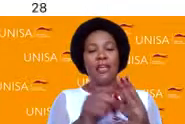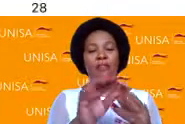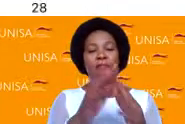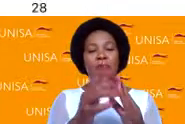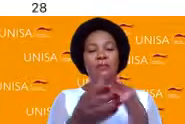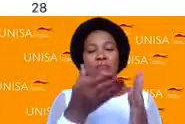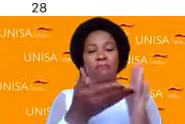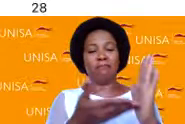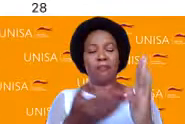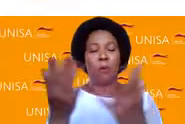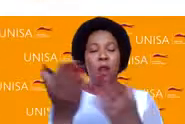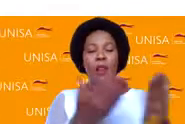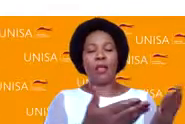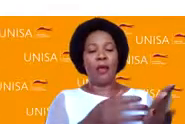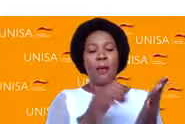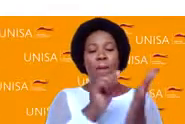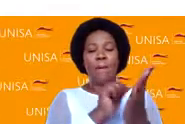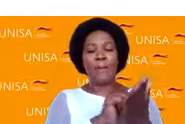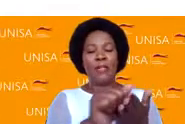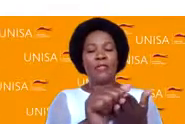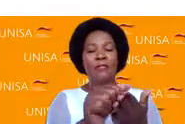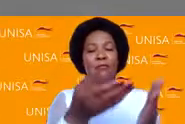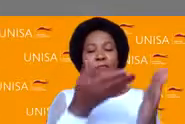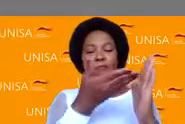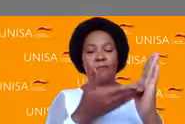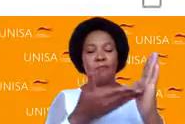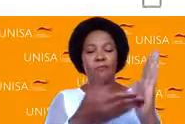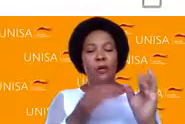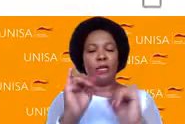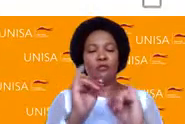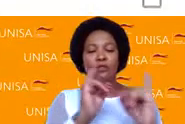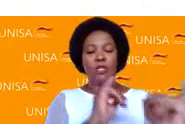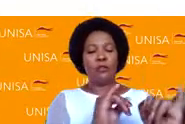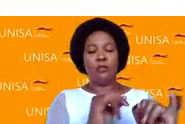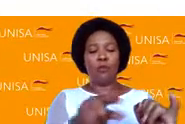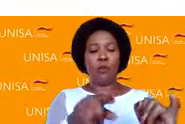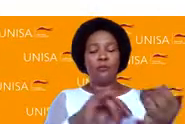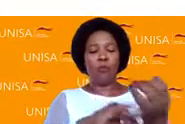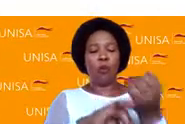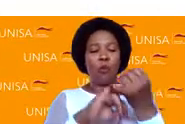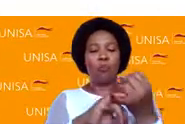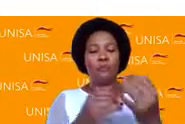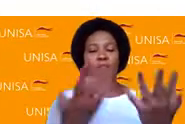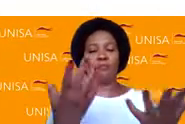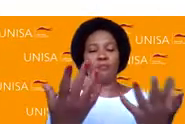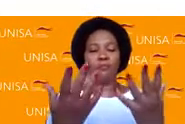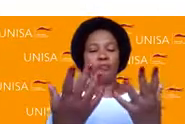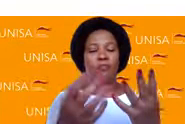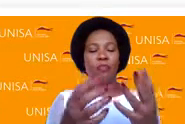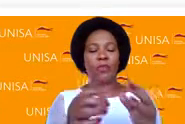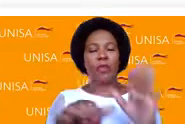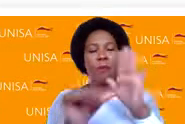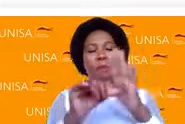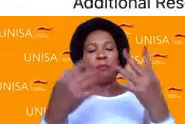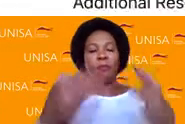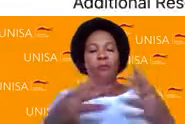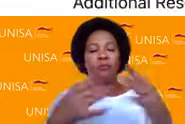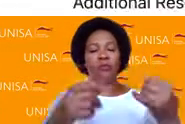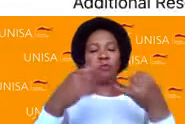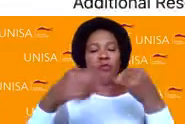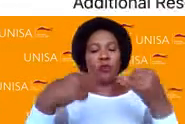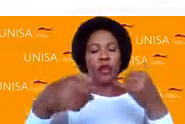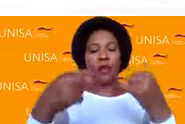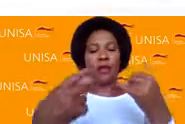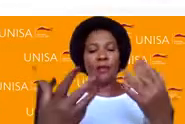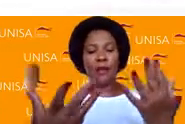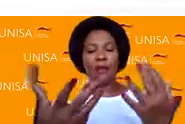welcome message that also gives you just the introduction to the course, tell you about the importance of the tutorial letters